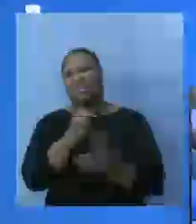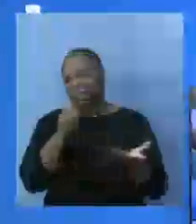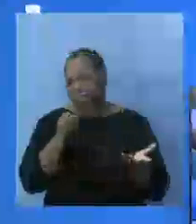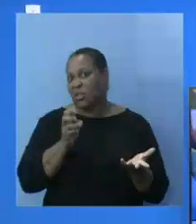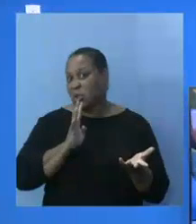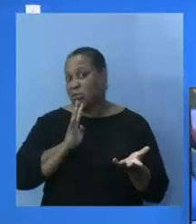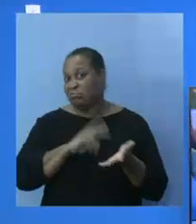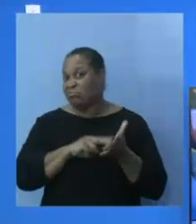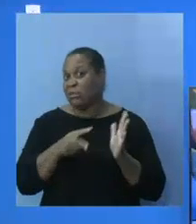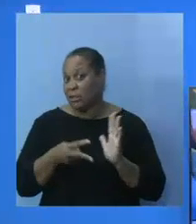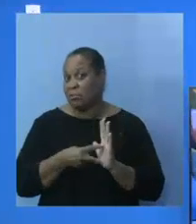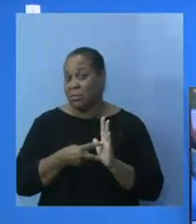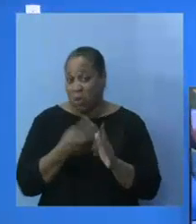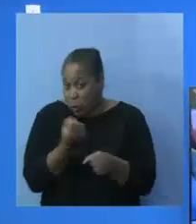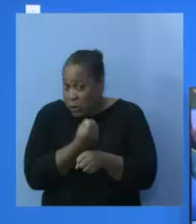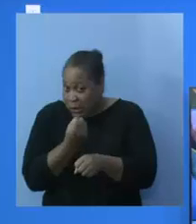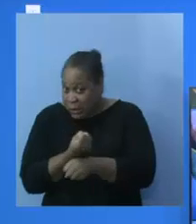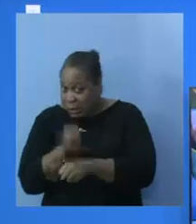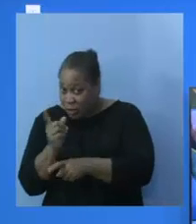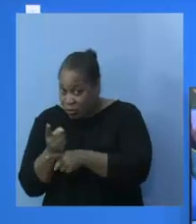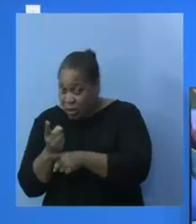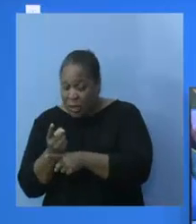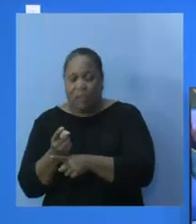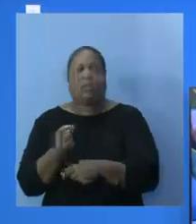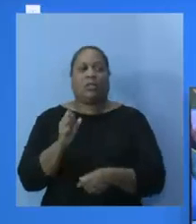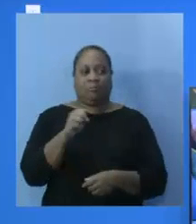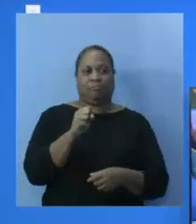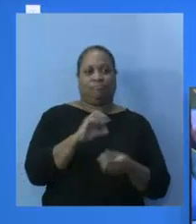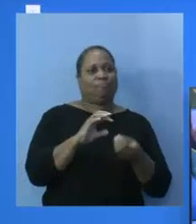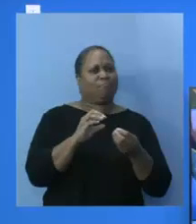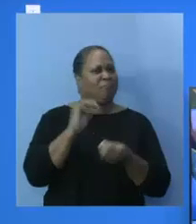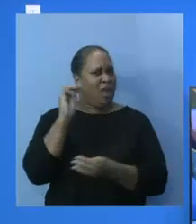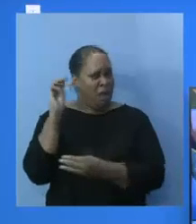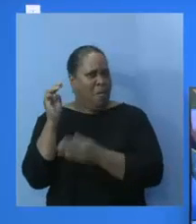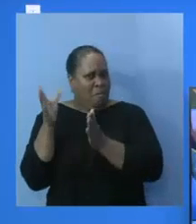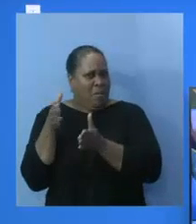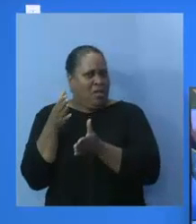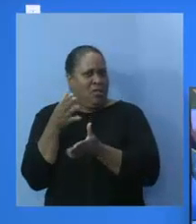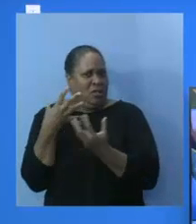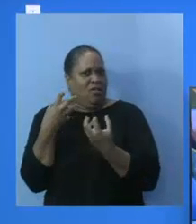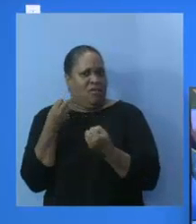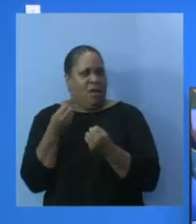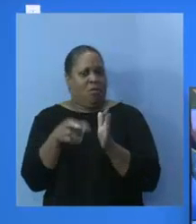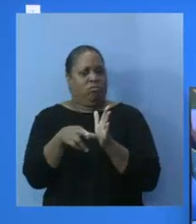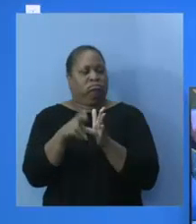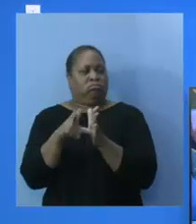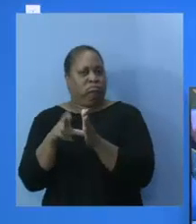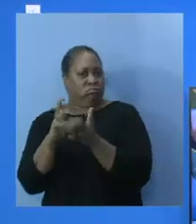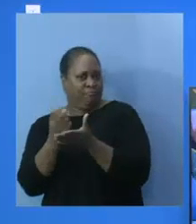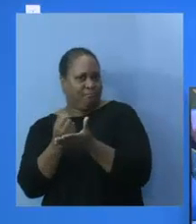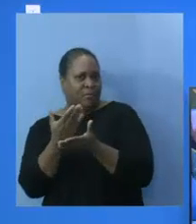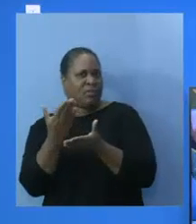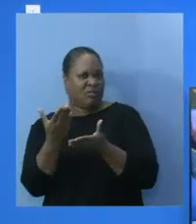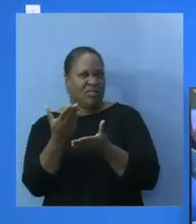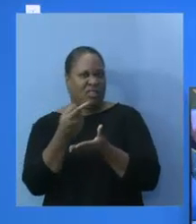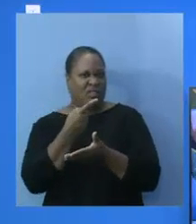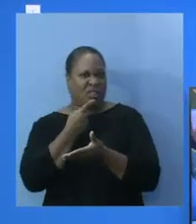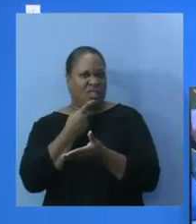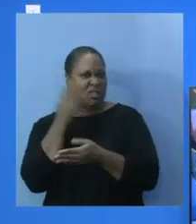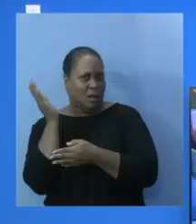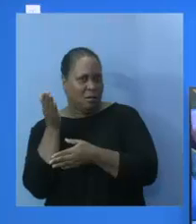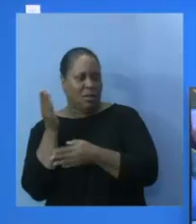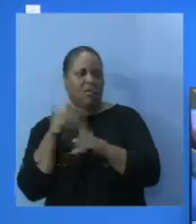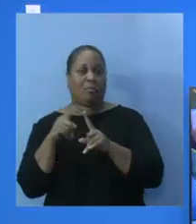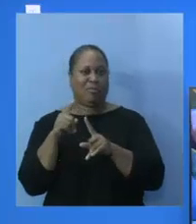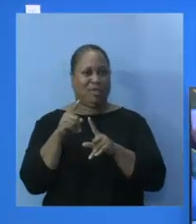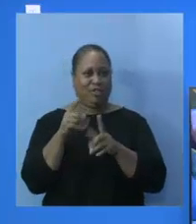talking about, those kind of statistics. There's a number there. I mean, the Minister of Health will answer and revise, I guess, some of the things in her statement. But what you're looking